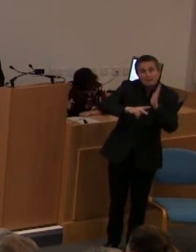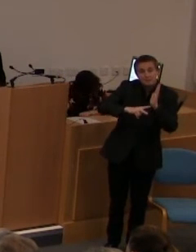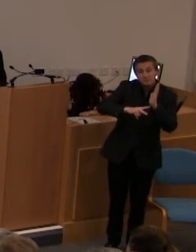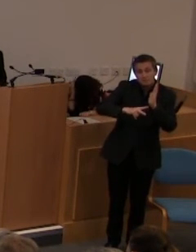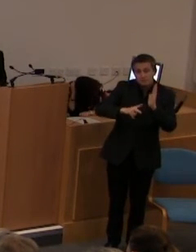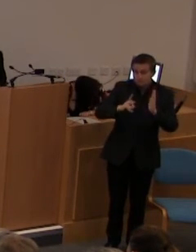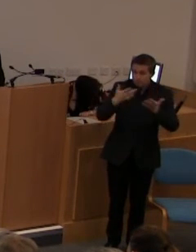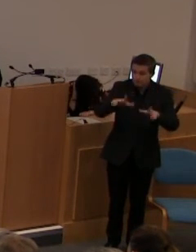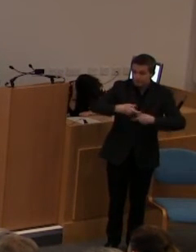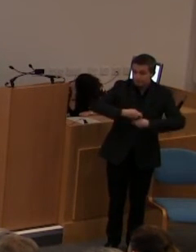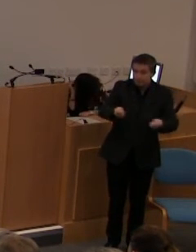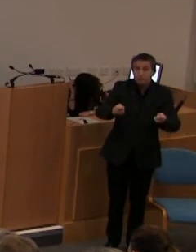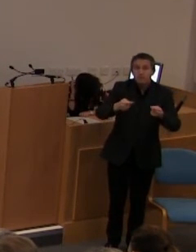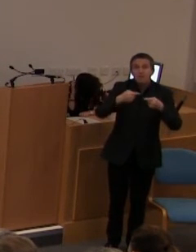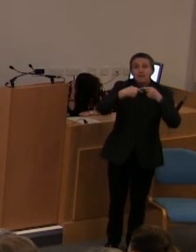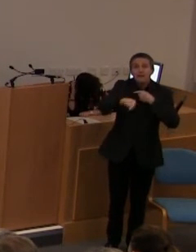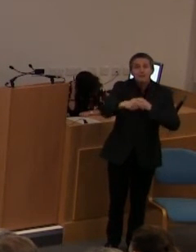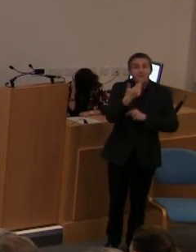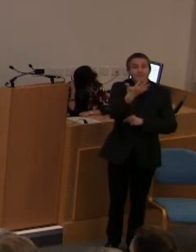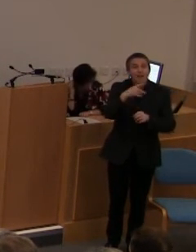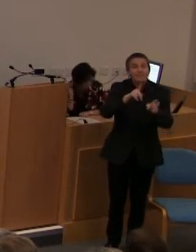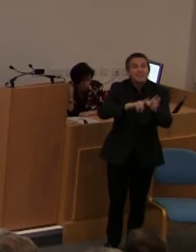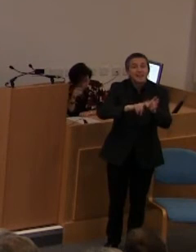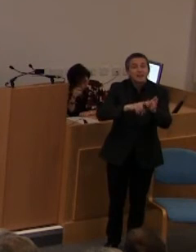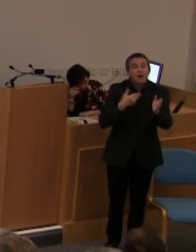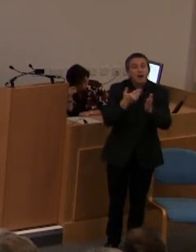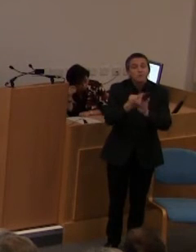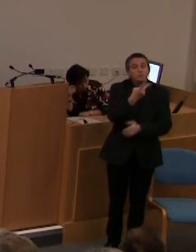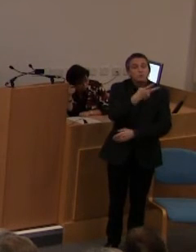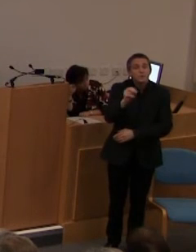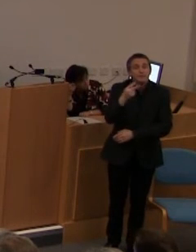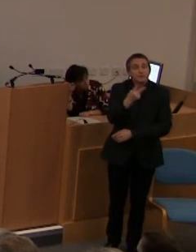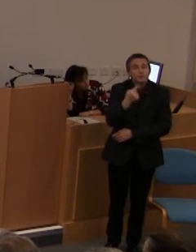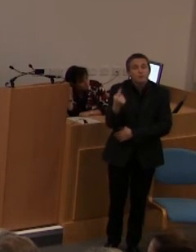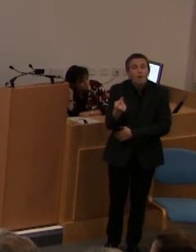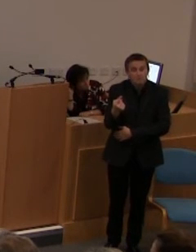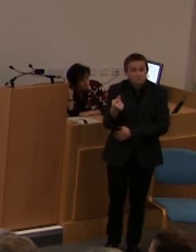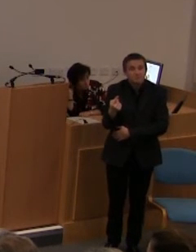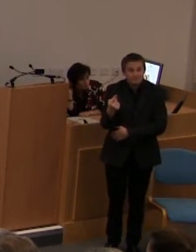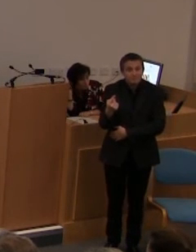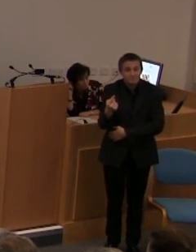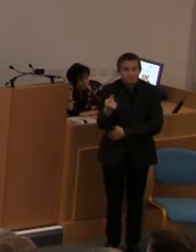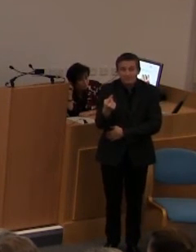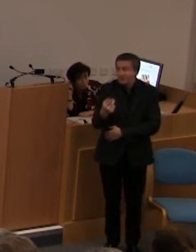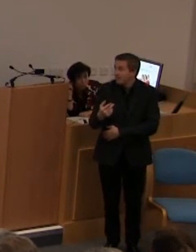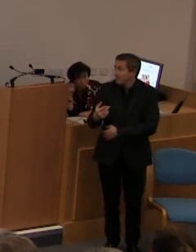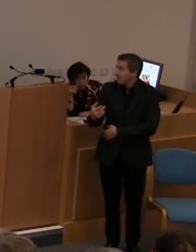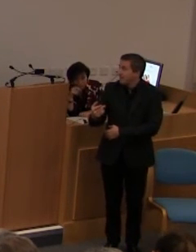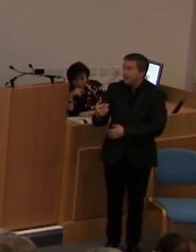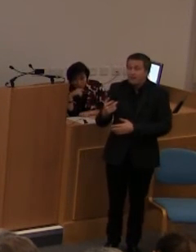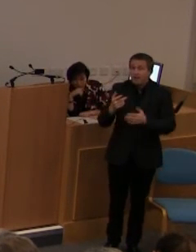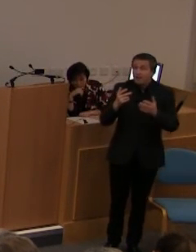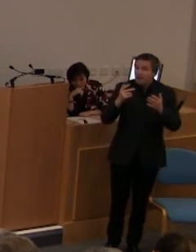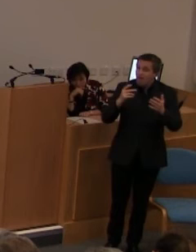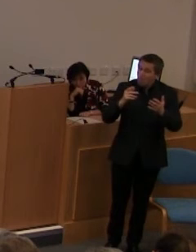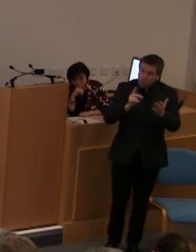strategy covering the next 5-year period up to 2021. Even though I say it myself, it's a very